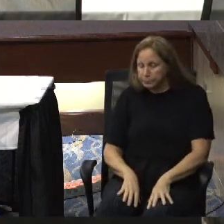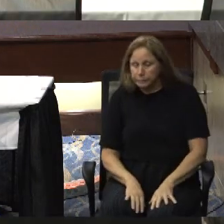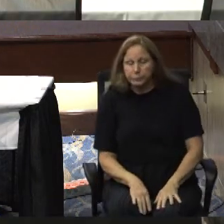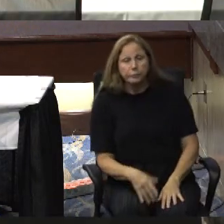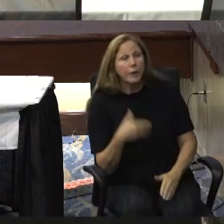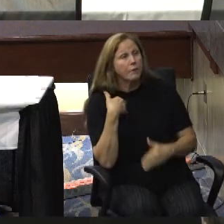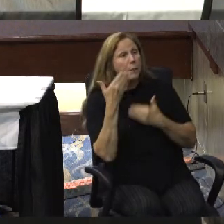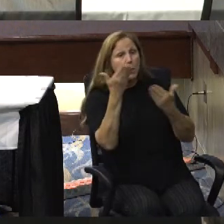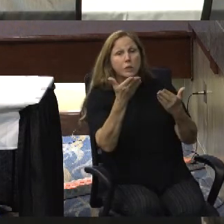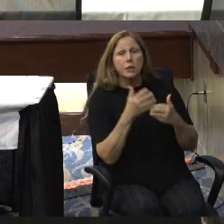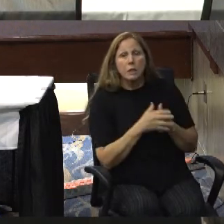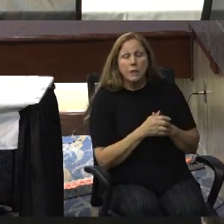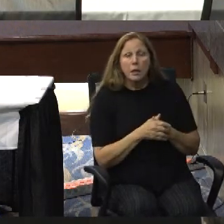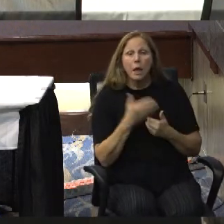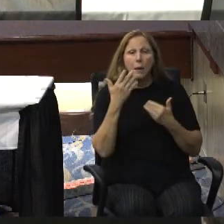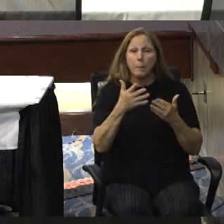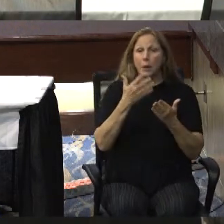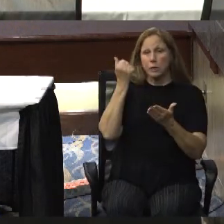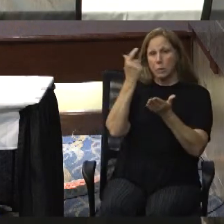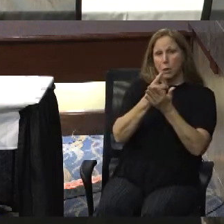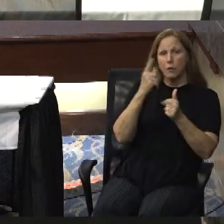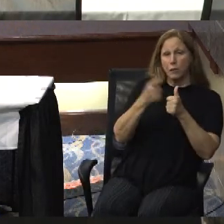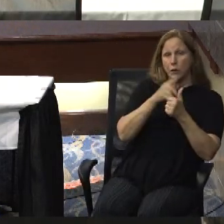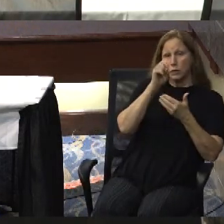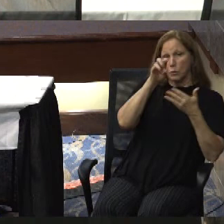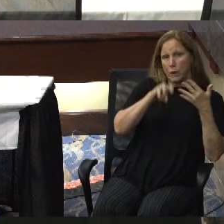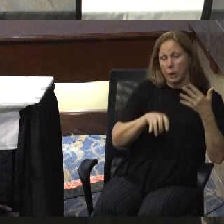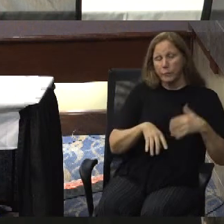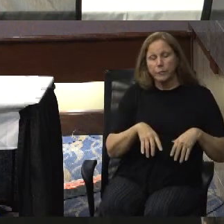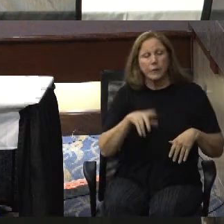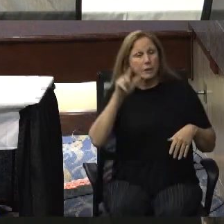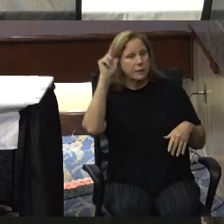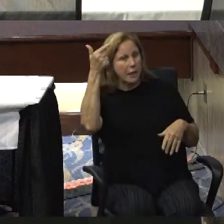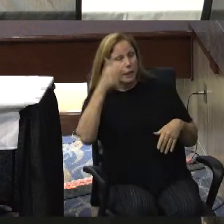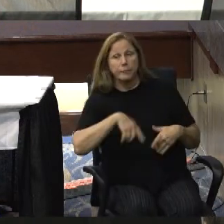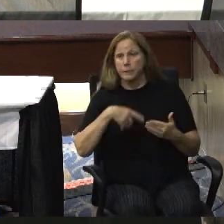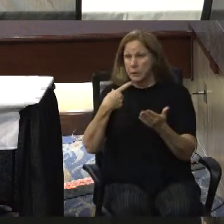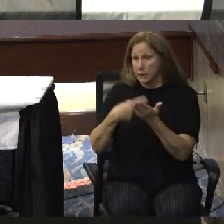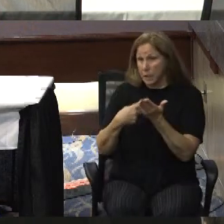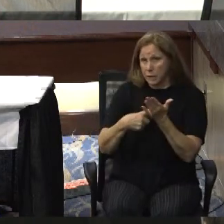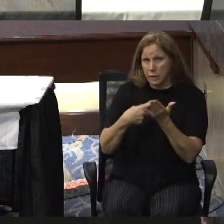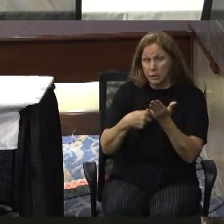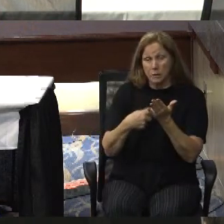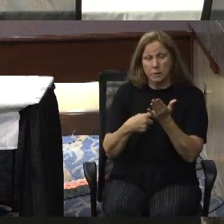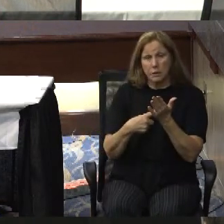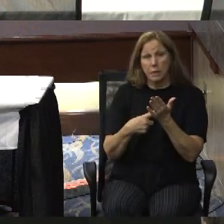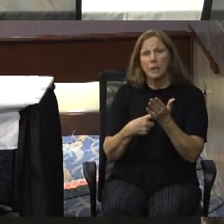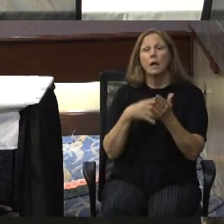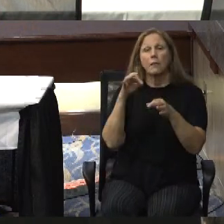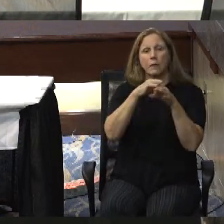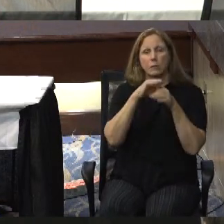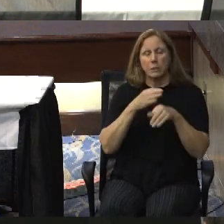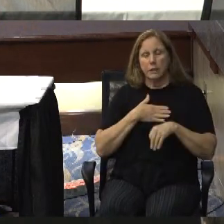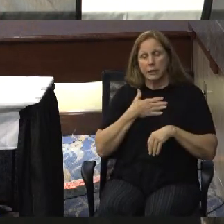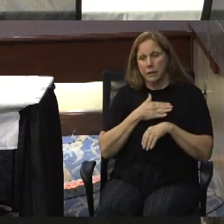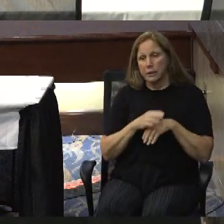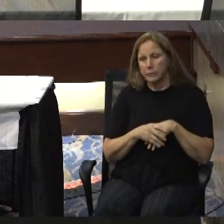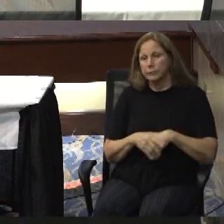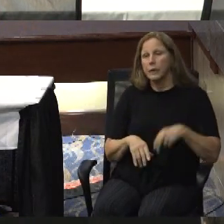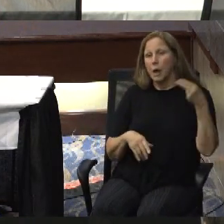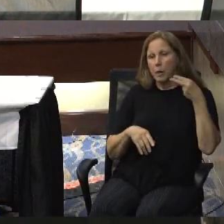motion? Motion for approval on first reading. Second. Any discussion? Please poll the council.